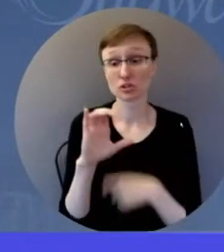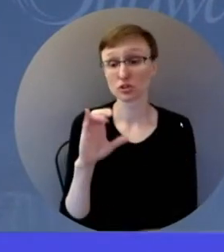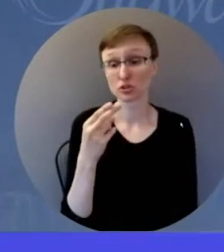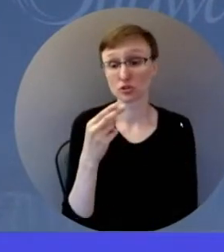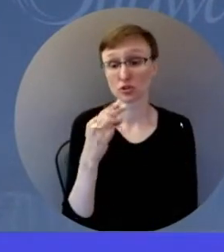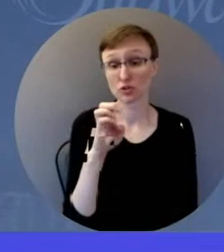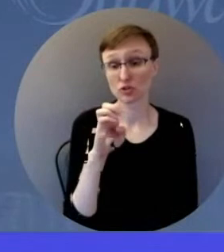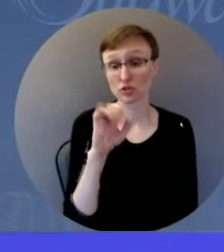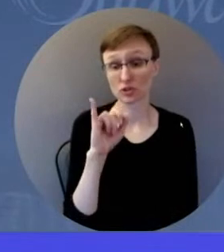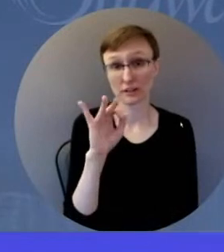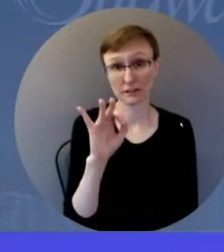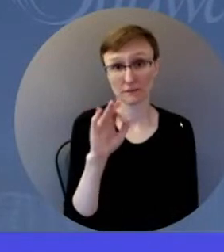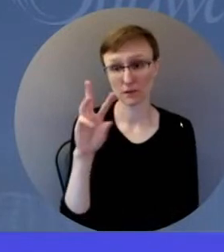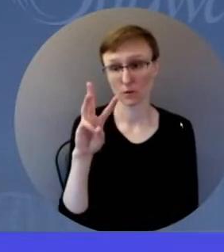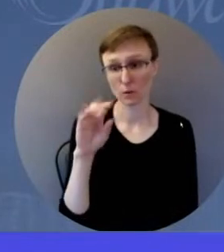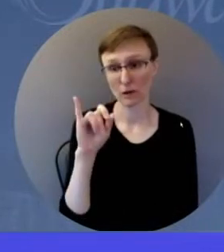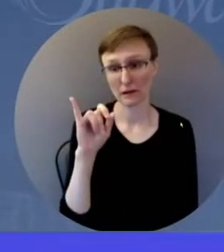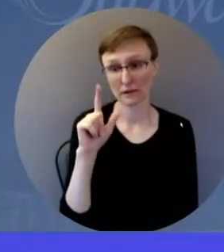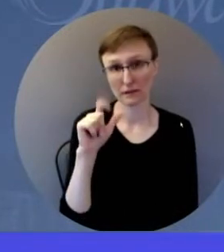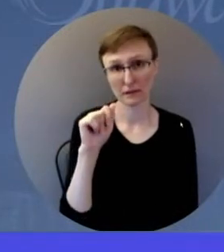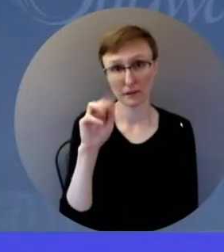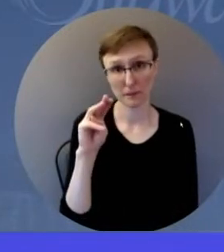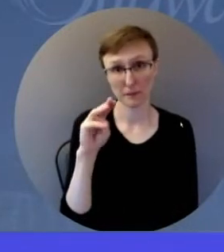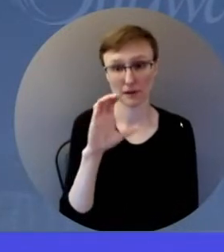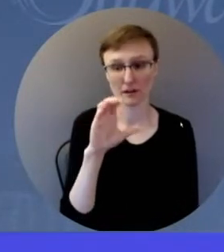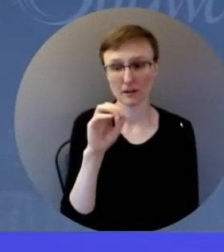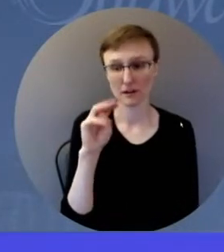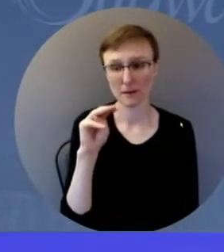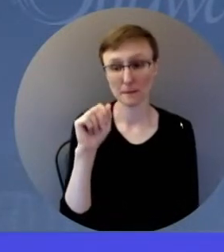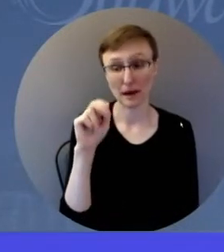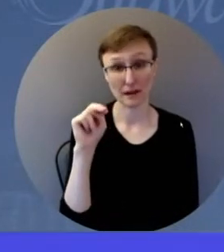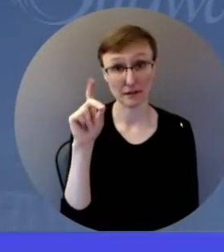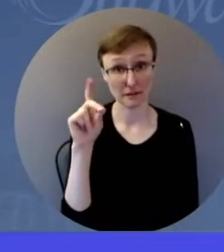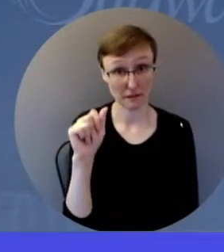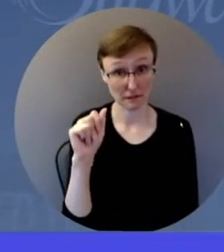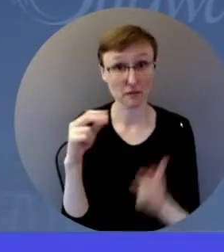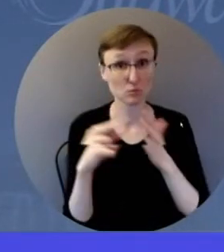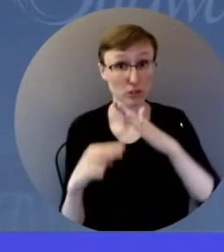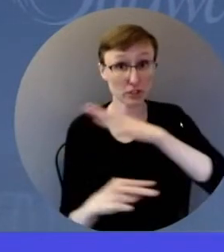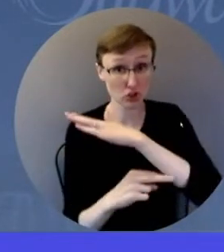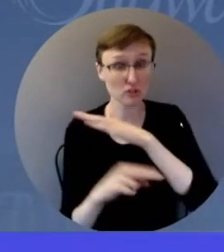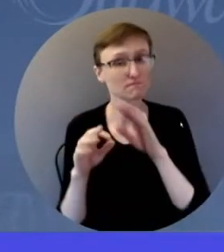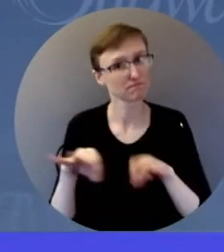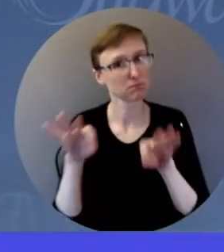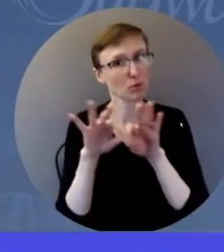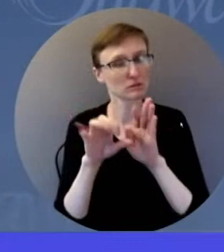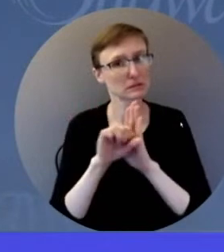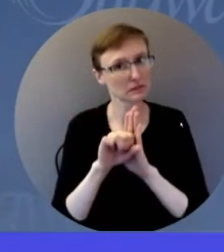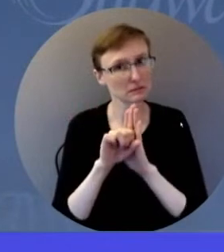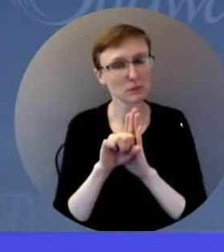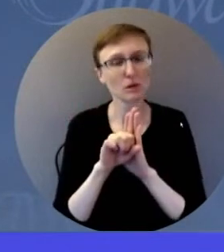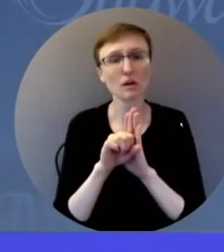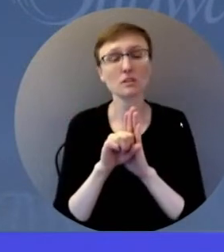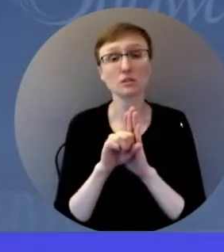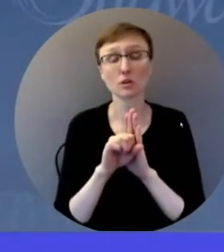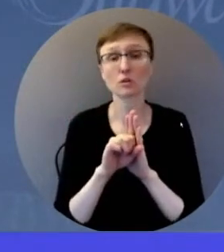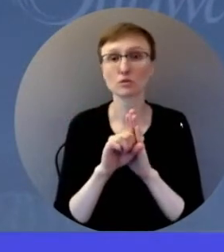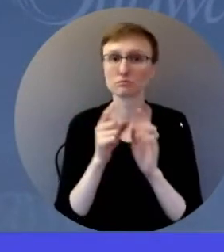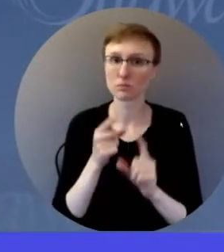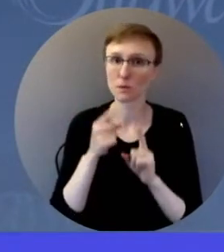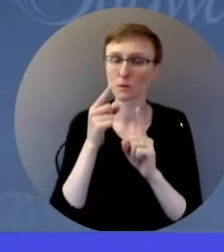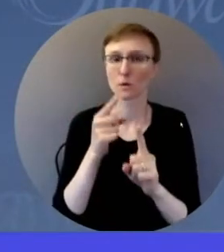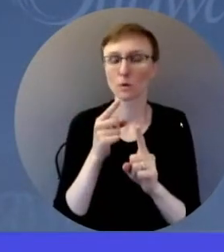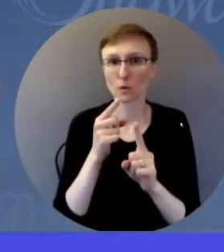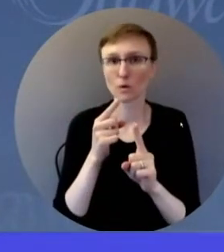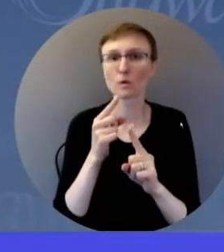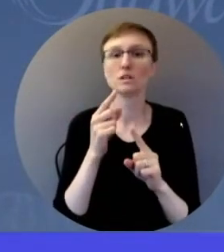is both important symbolically in terms of our road to reconciliation, but also